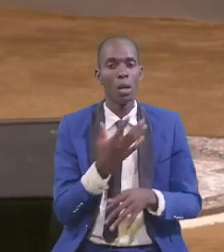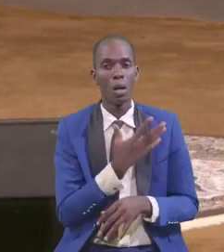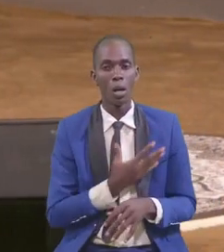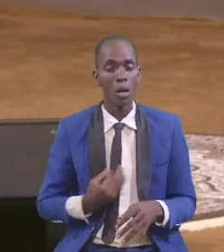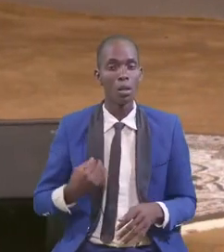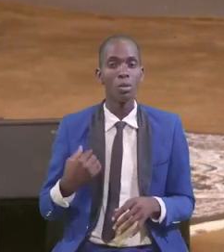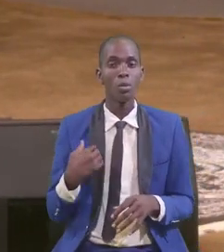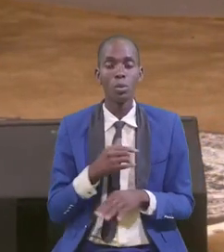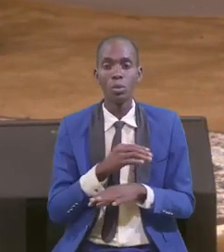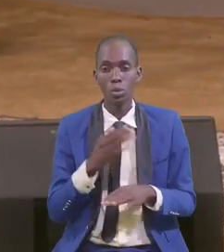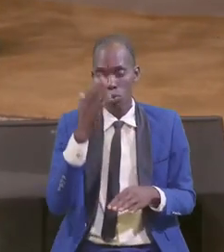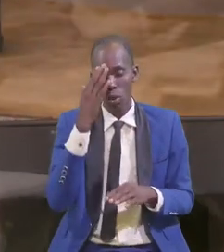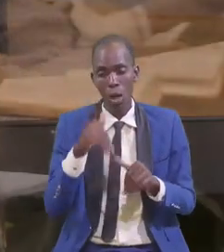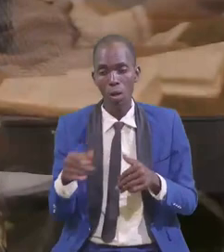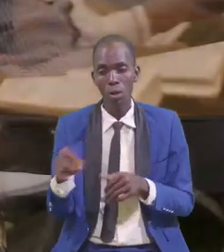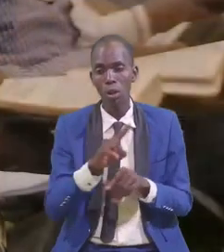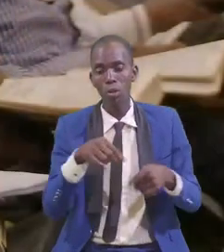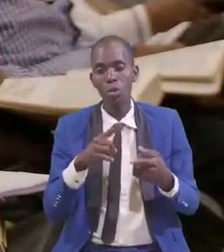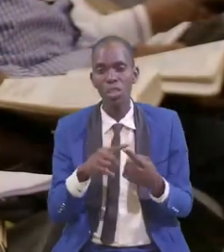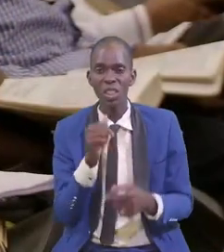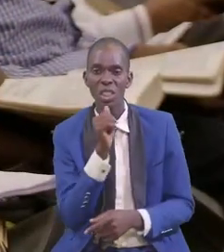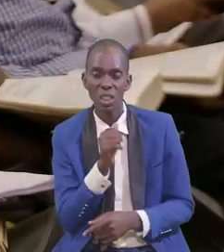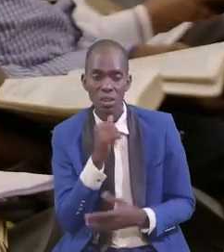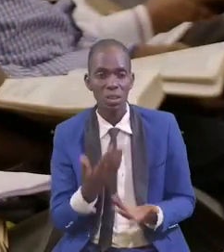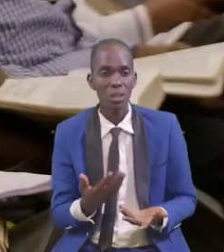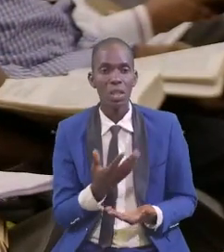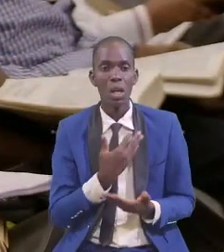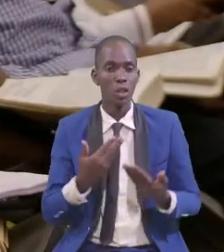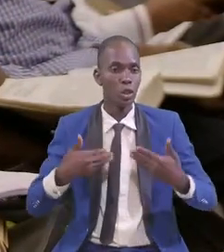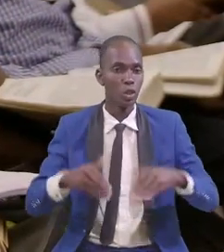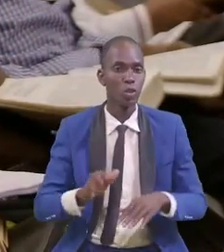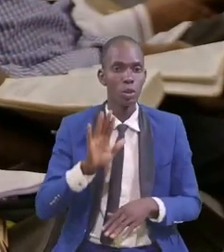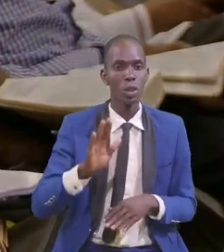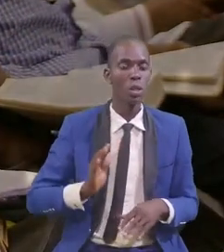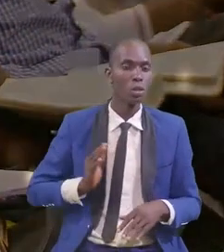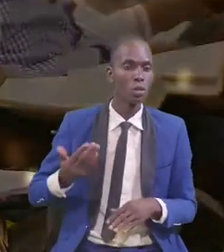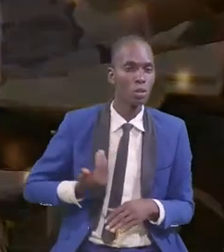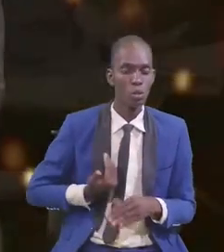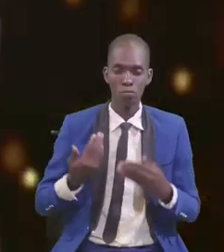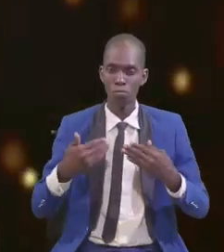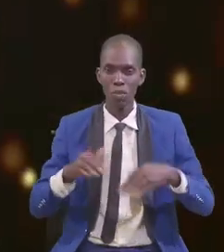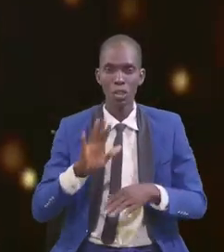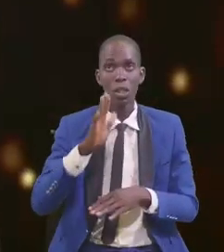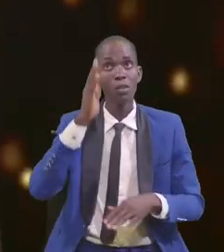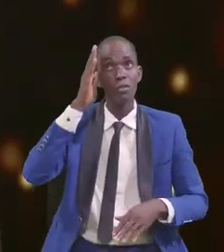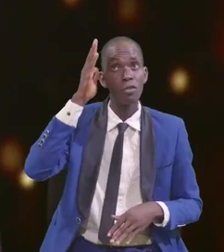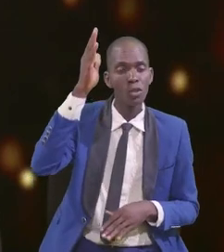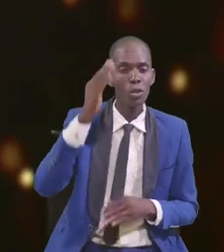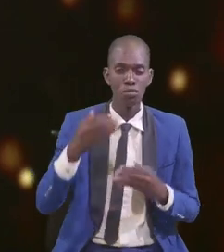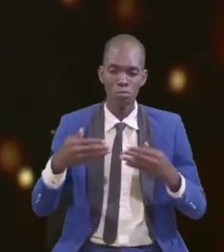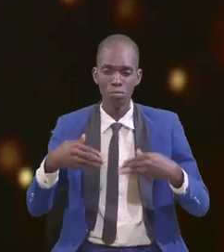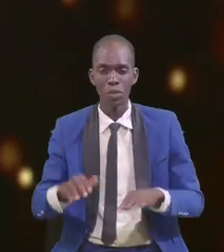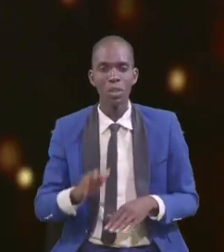they go in secret? And then they sell their souls, and they sell their future, and they sell